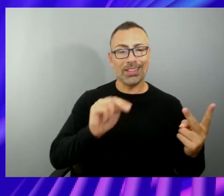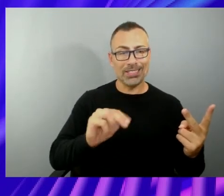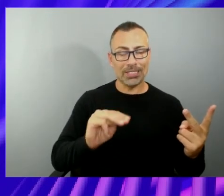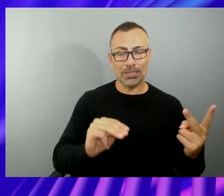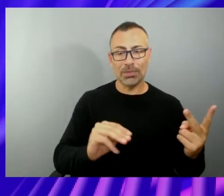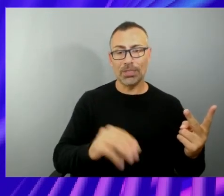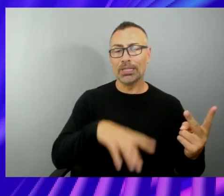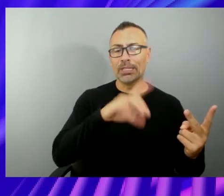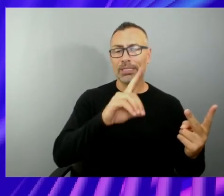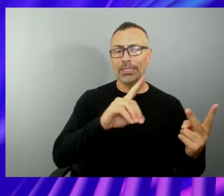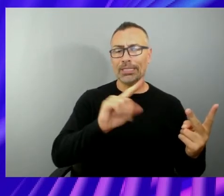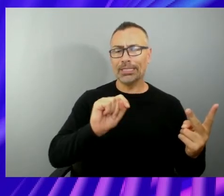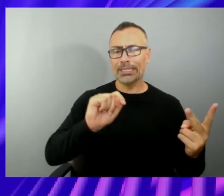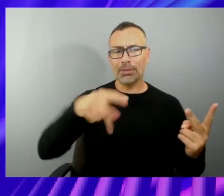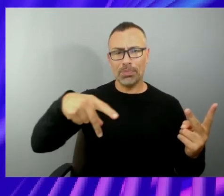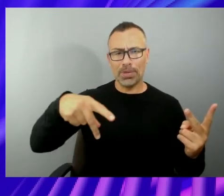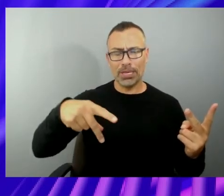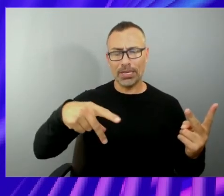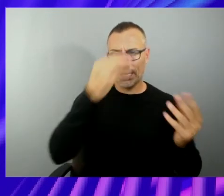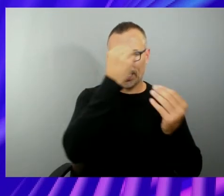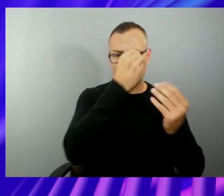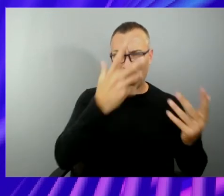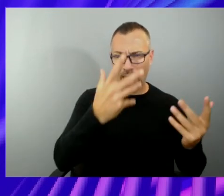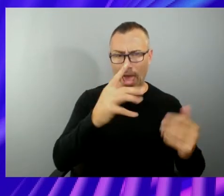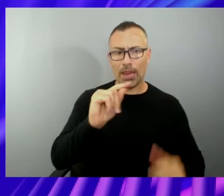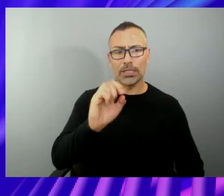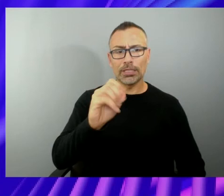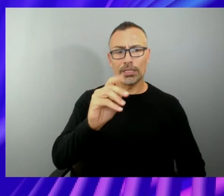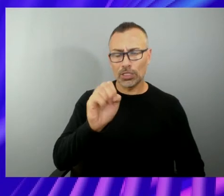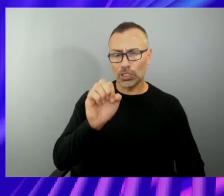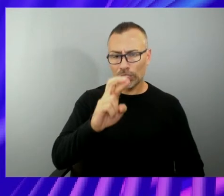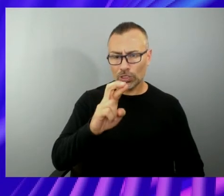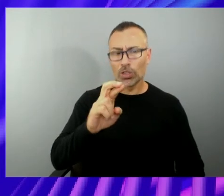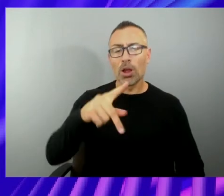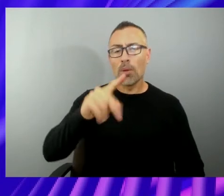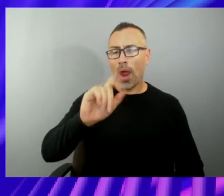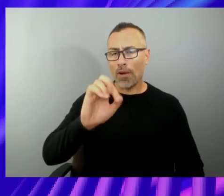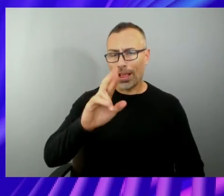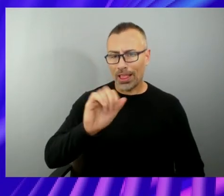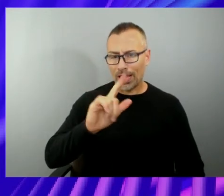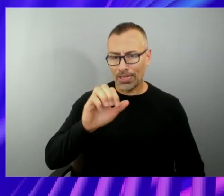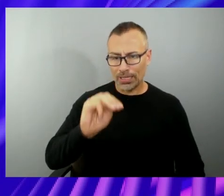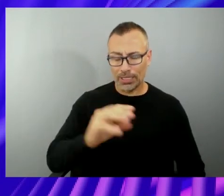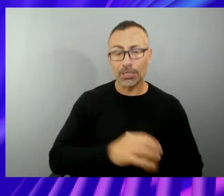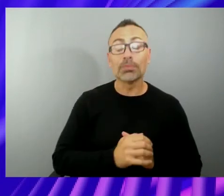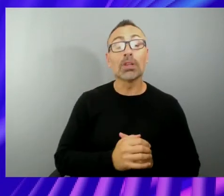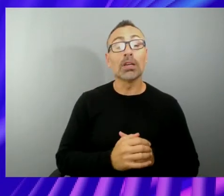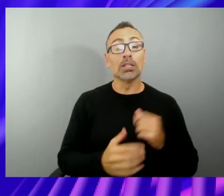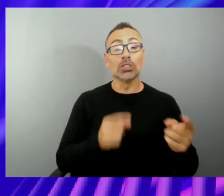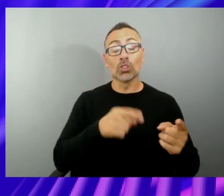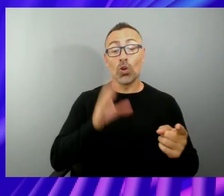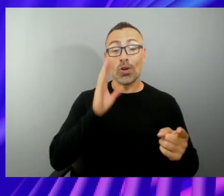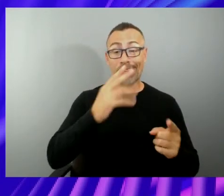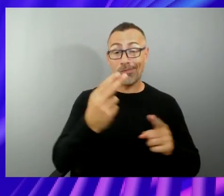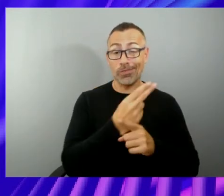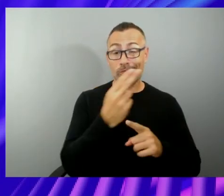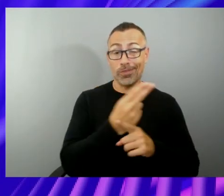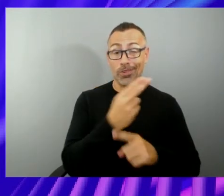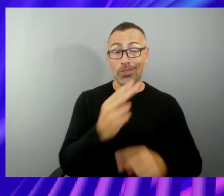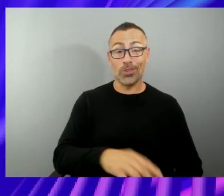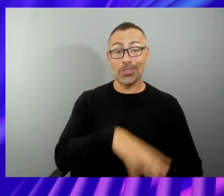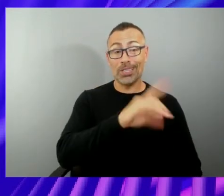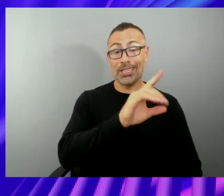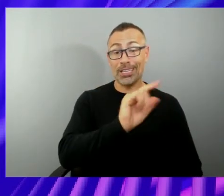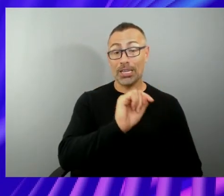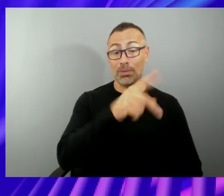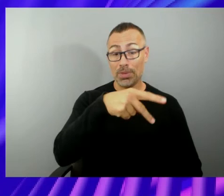can enable that. So with the optimizer state sharding, it uses the data parallel degree, and then it shards